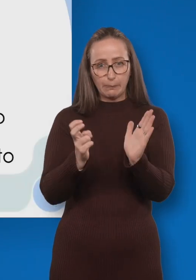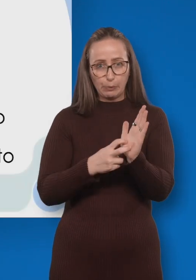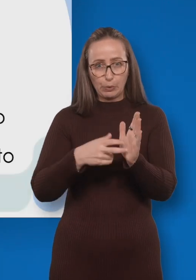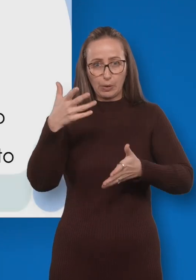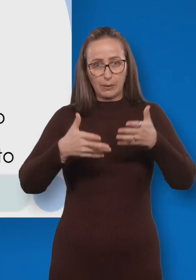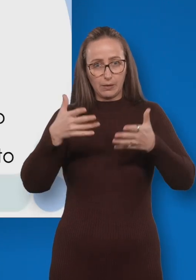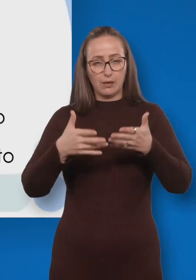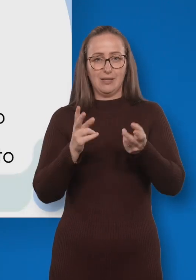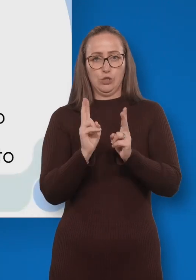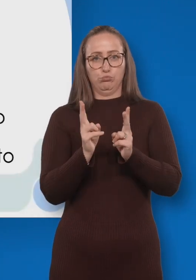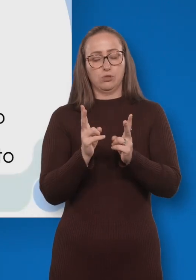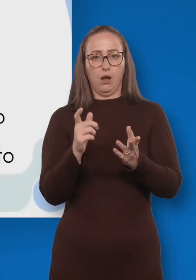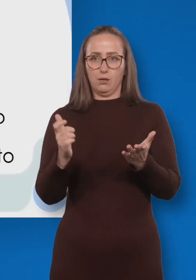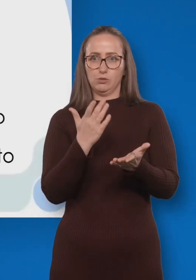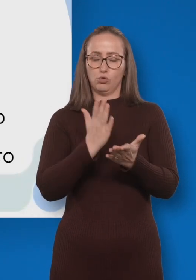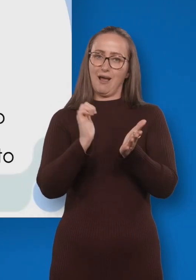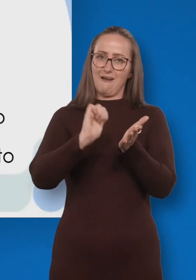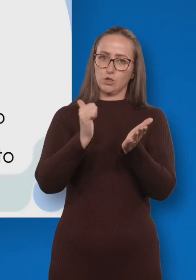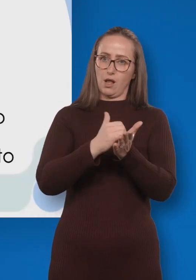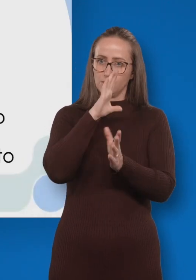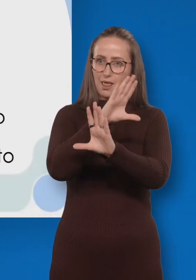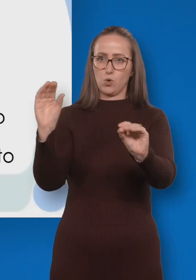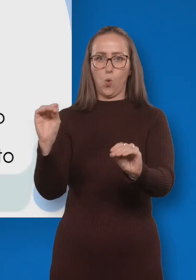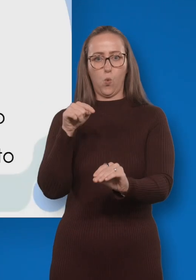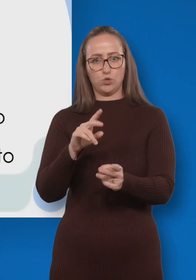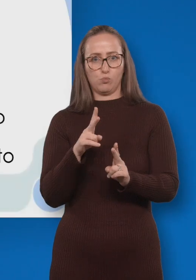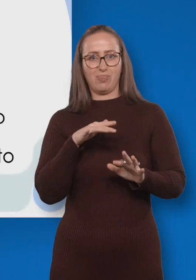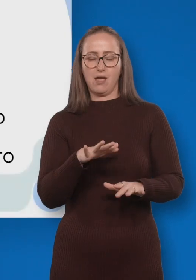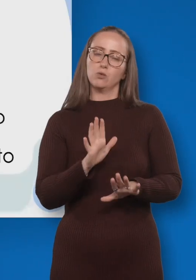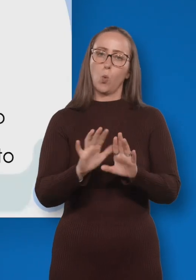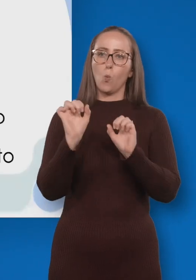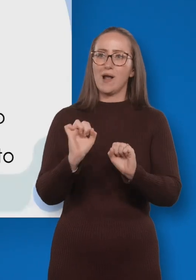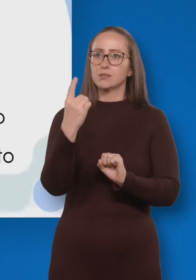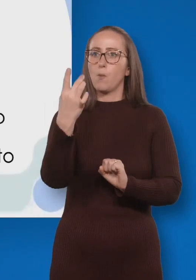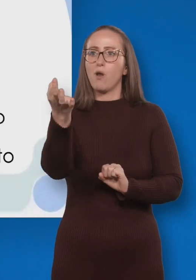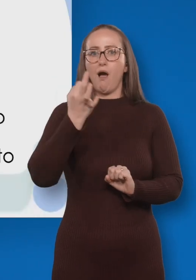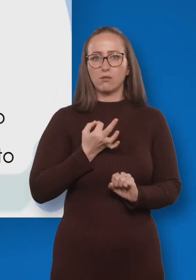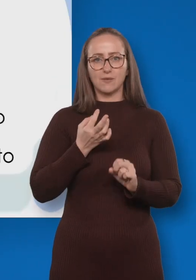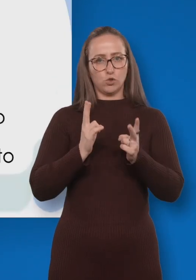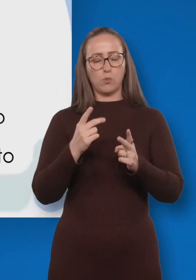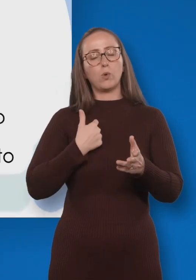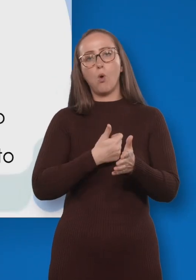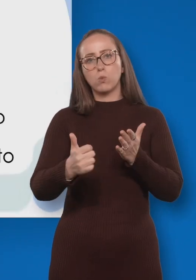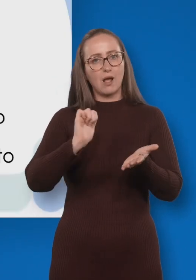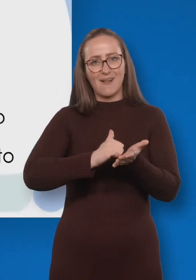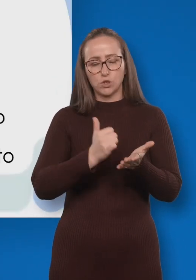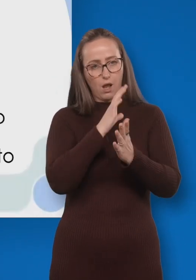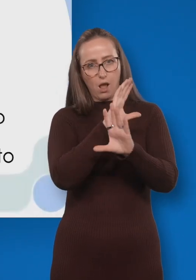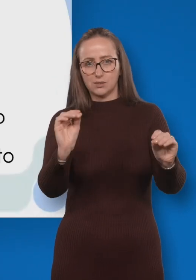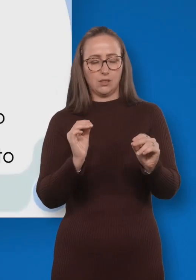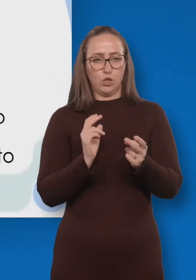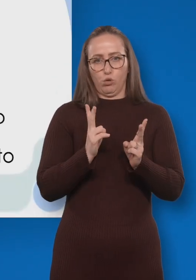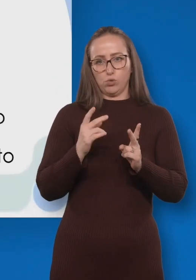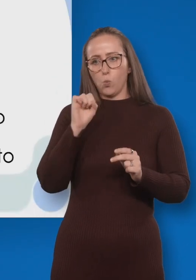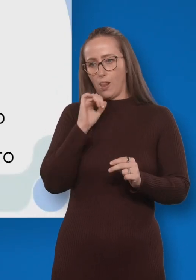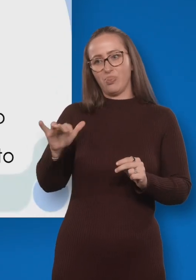interpreters and advertising that they will be present. So don't necessarily always wait for them to be requested. So we always advertise that we have BSL interpreters on